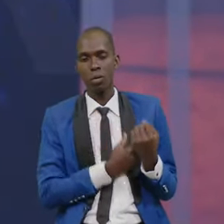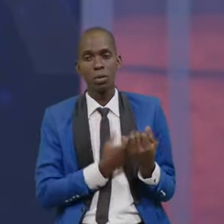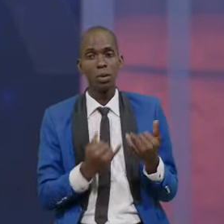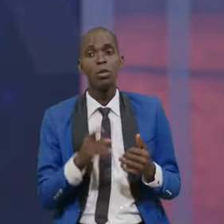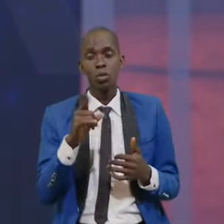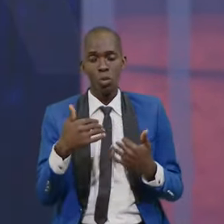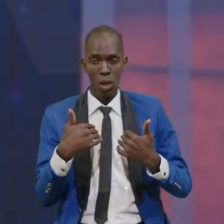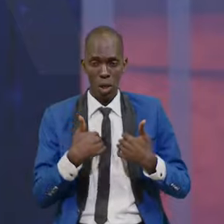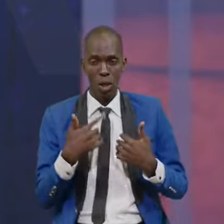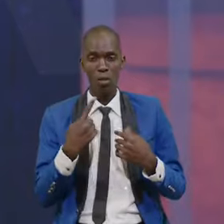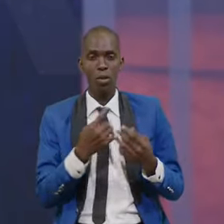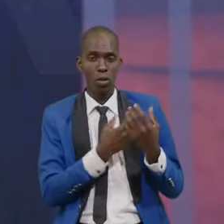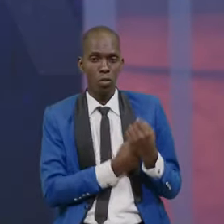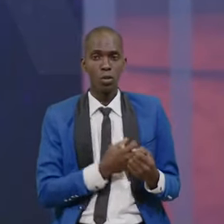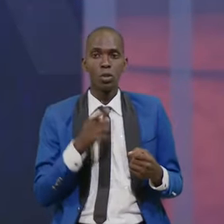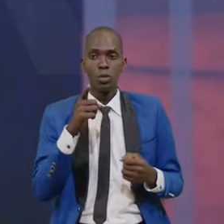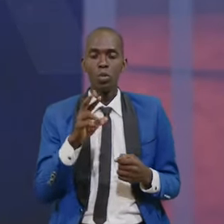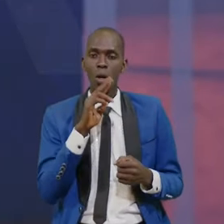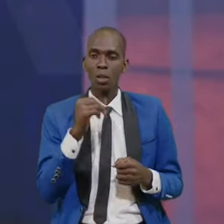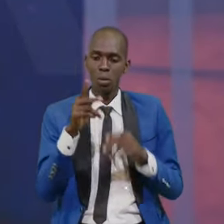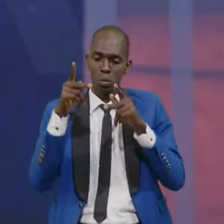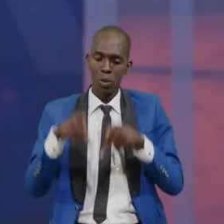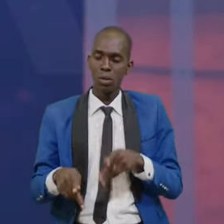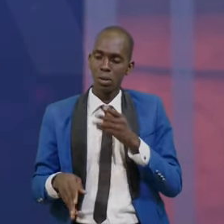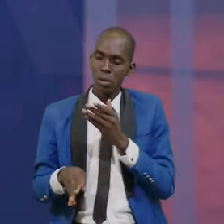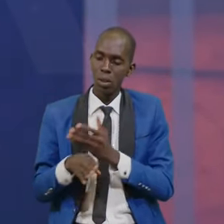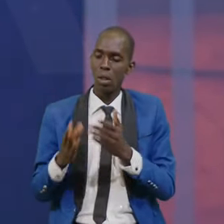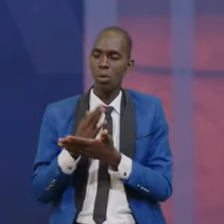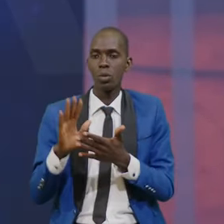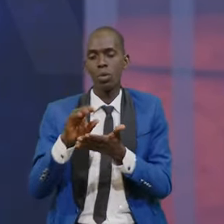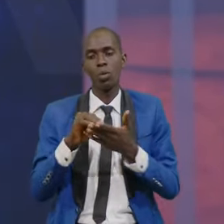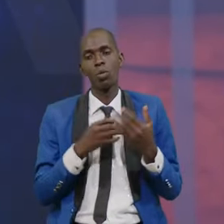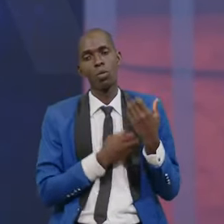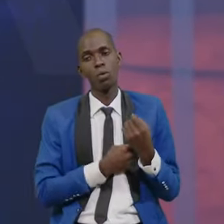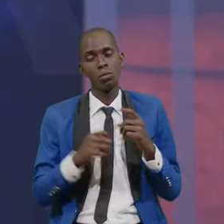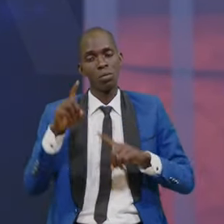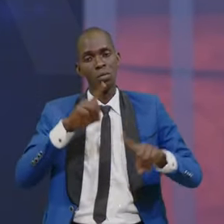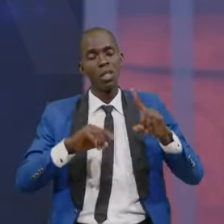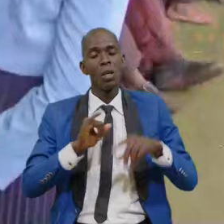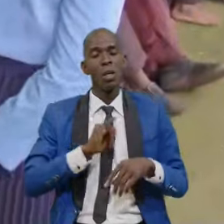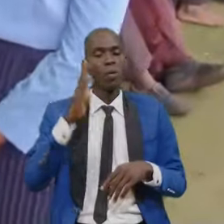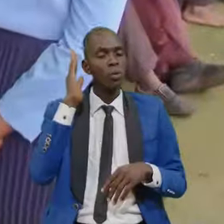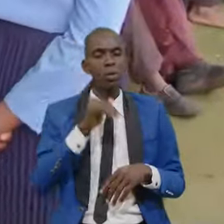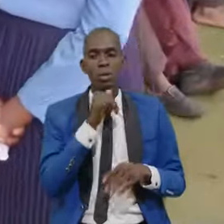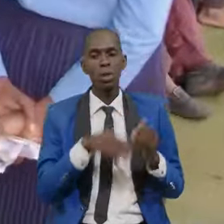You have. You are the one casting it away. I will not cast away my confidence.